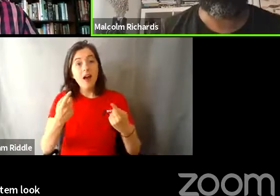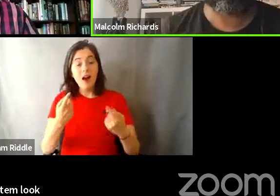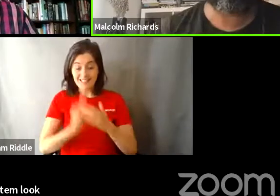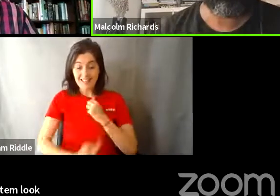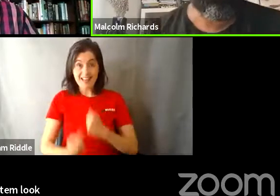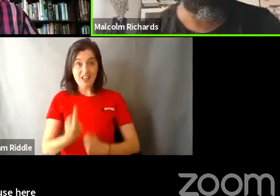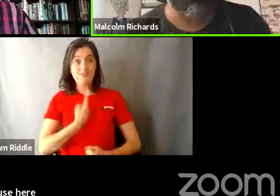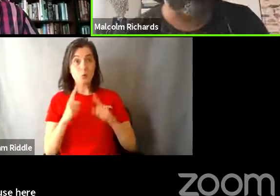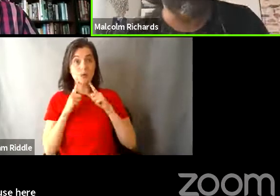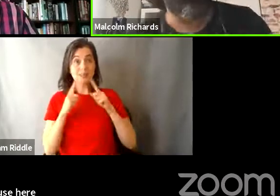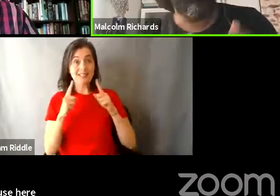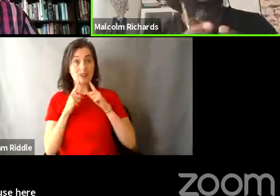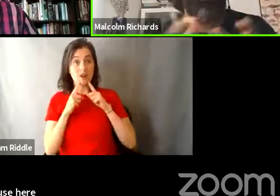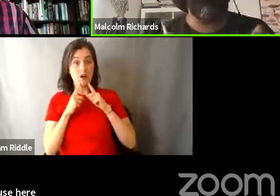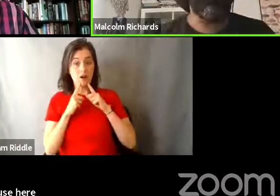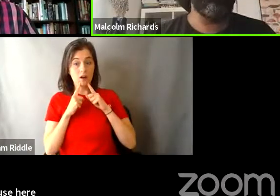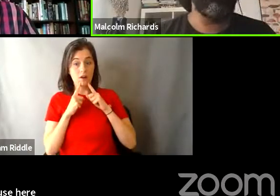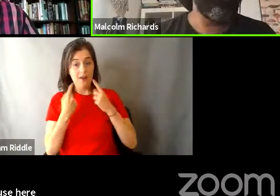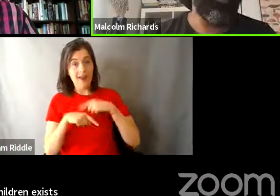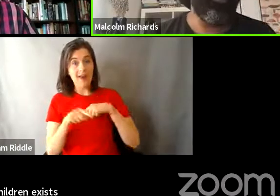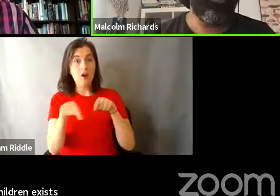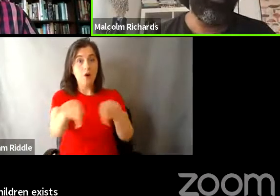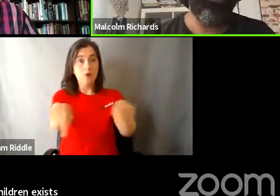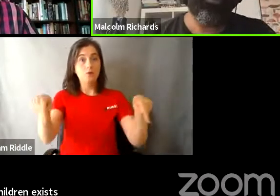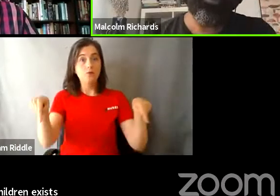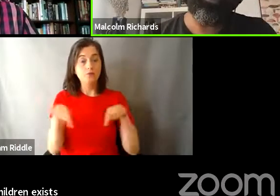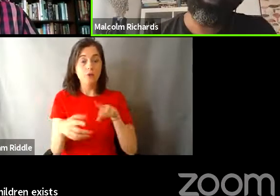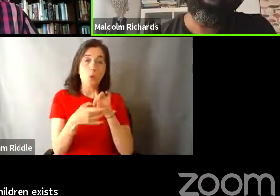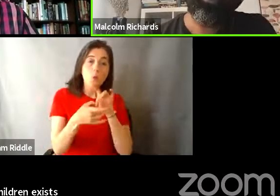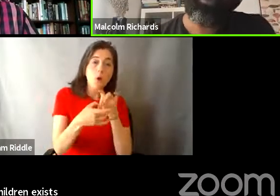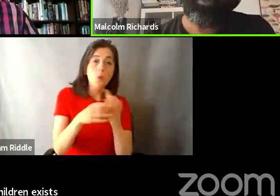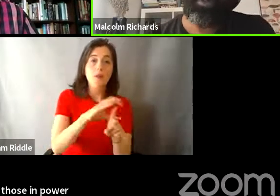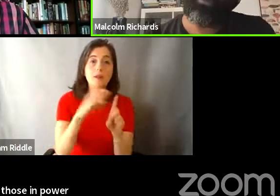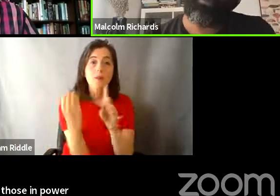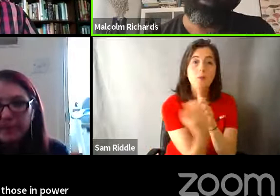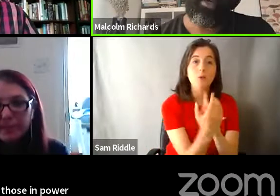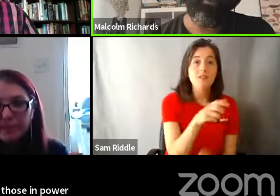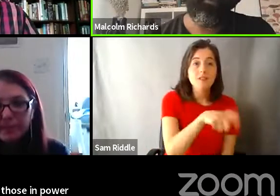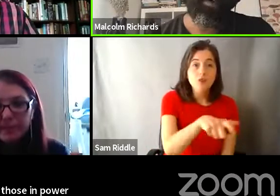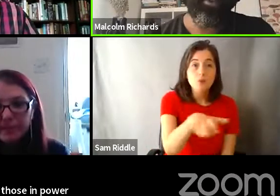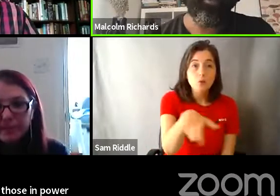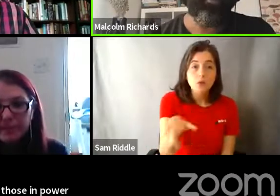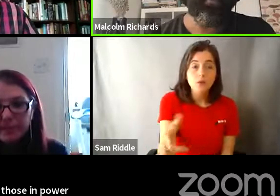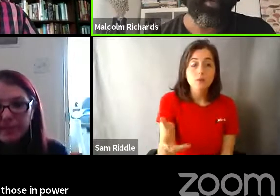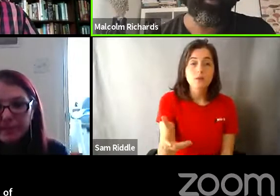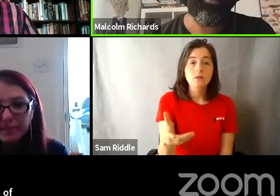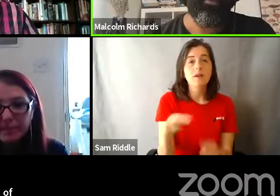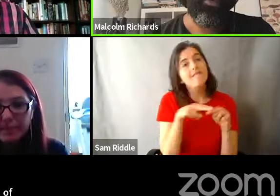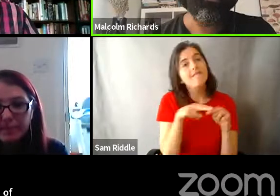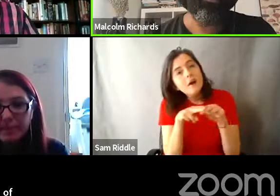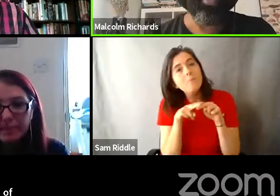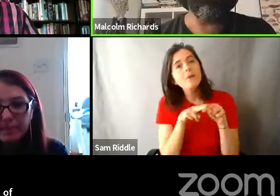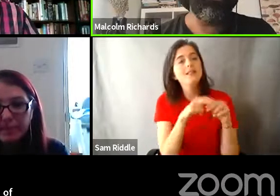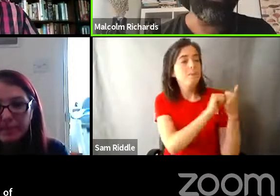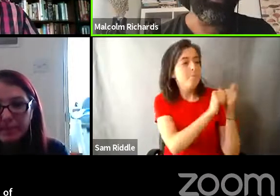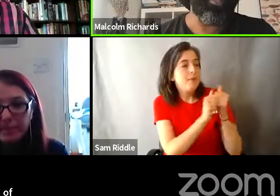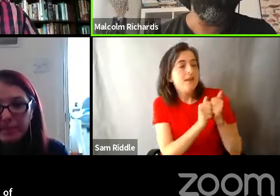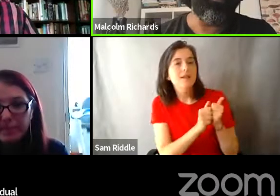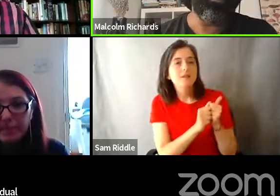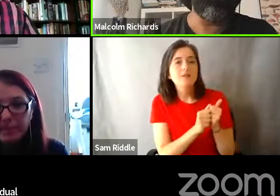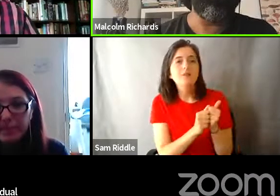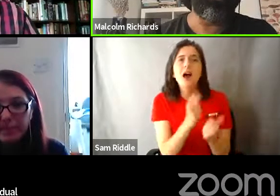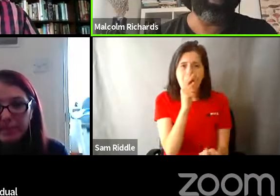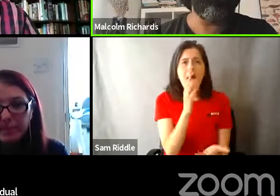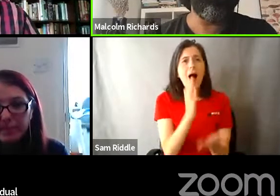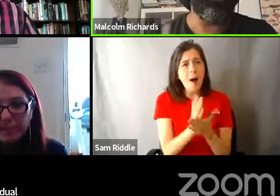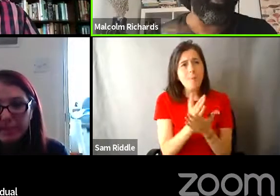in classrooms, working with communities of students and families and peers, we absolutely can have